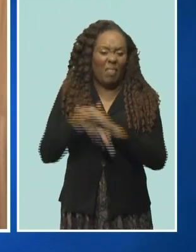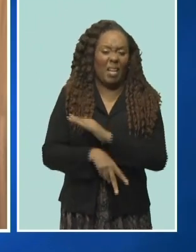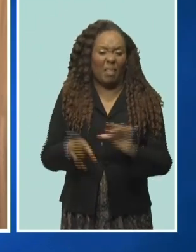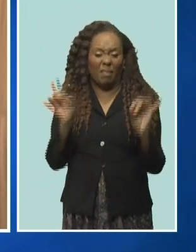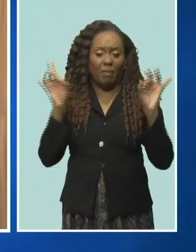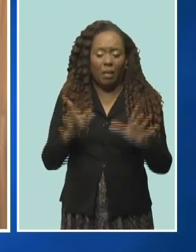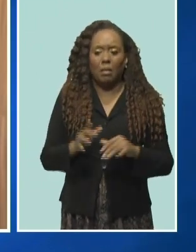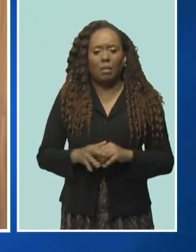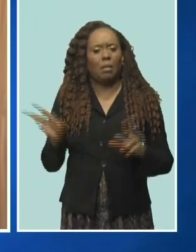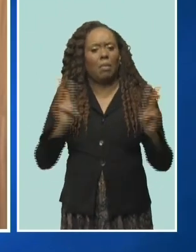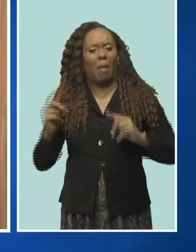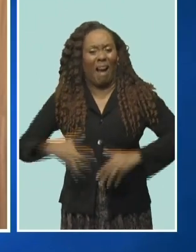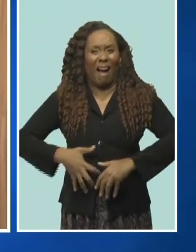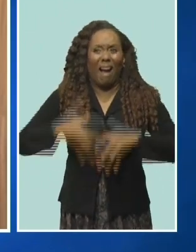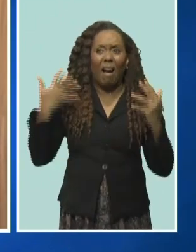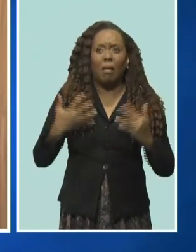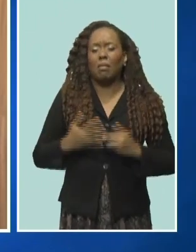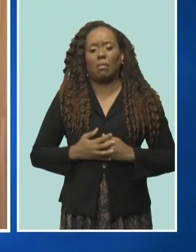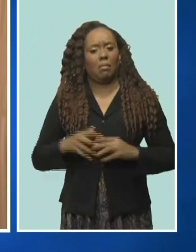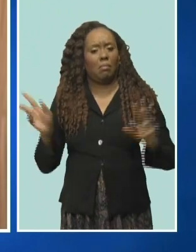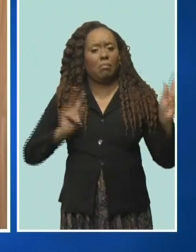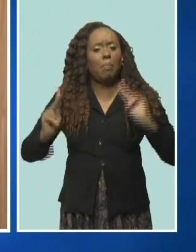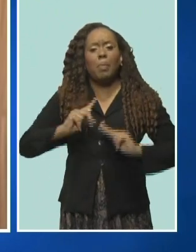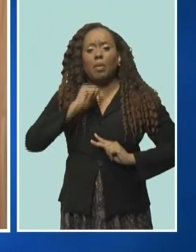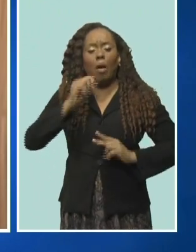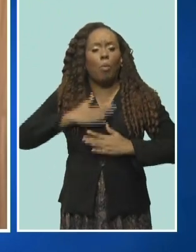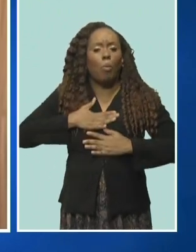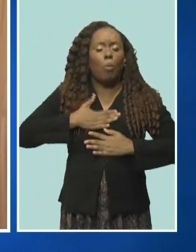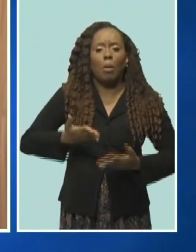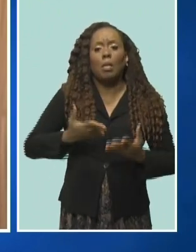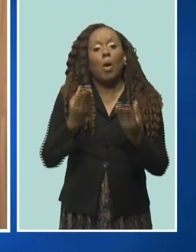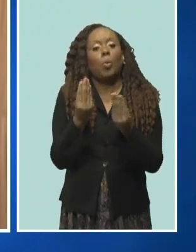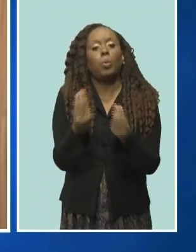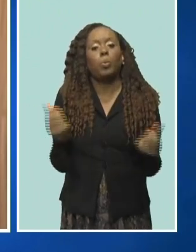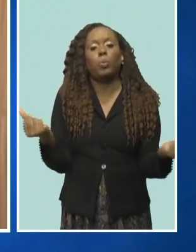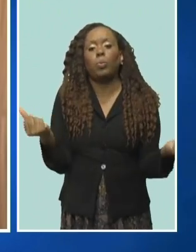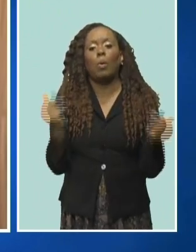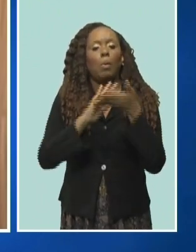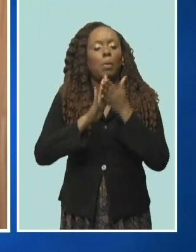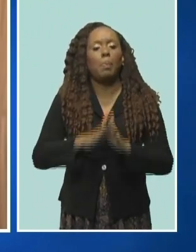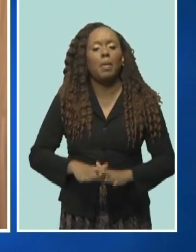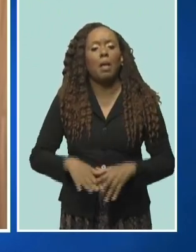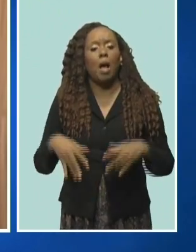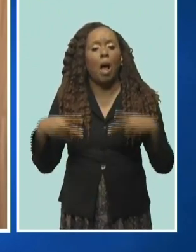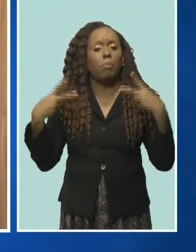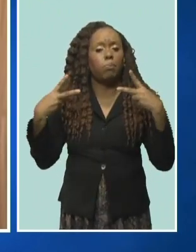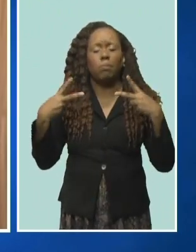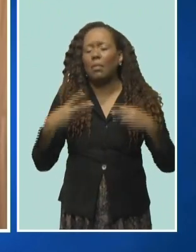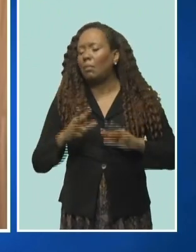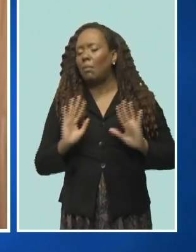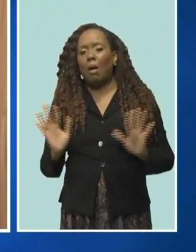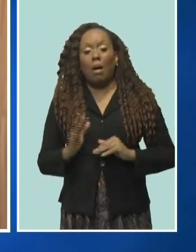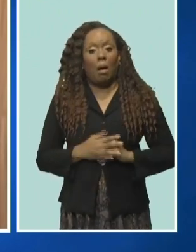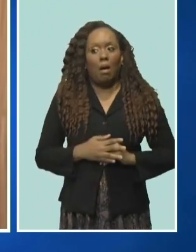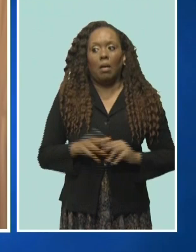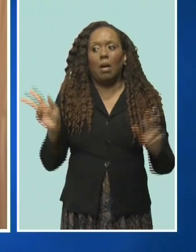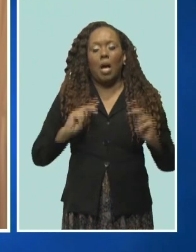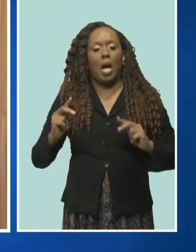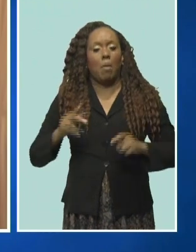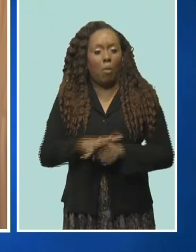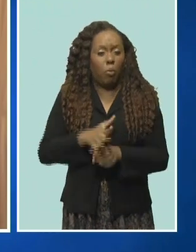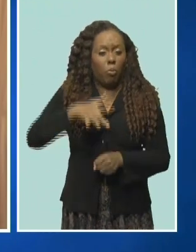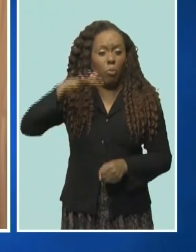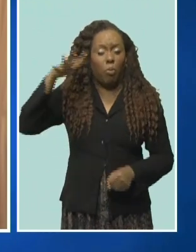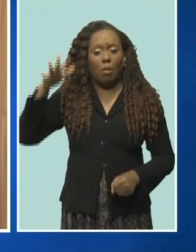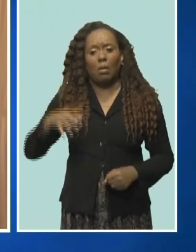often and the inability or unwillingness to resolve conflicts peacefully. We face the scourge of greed and